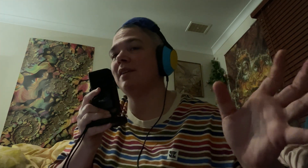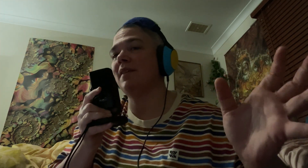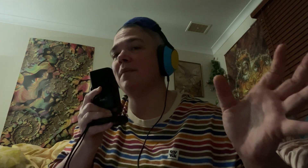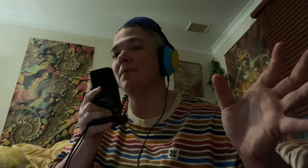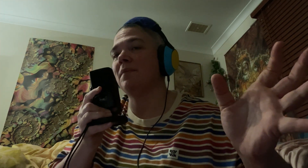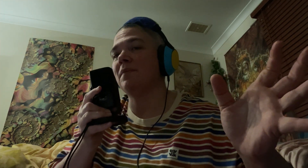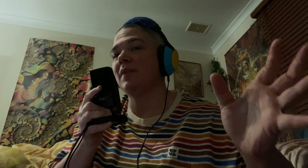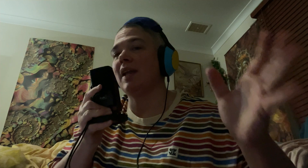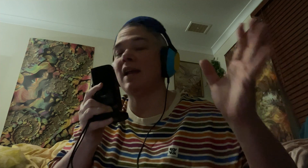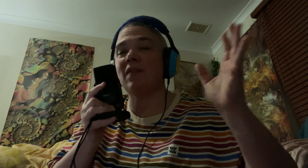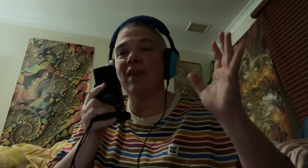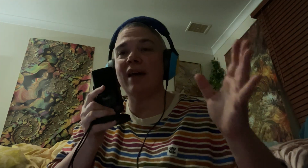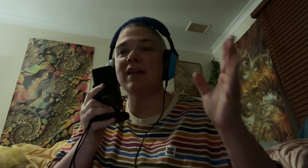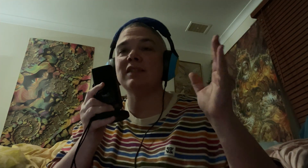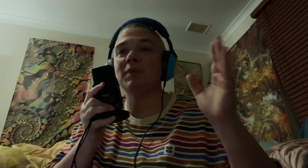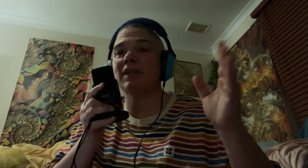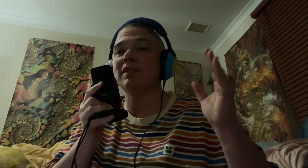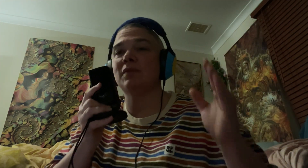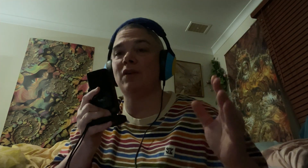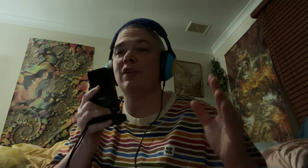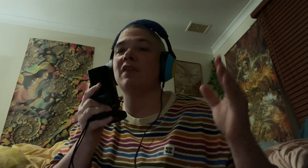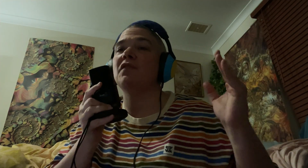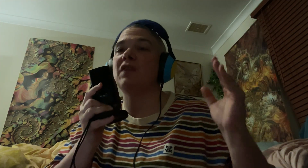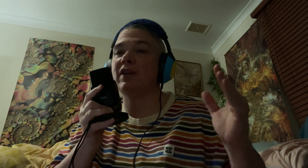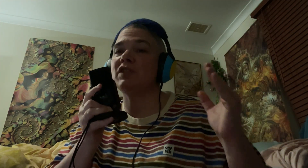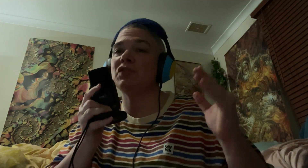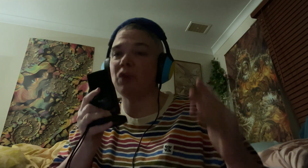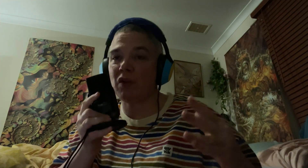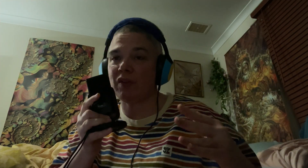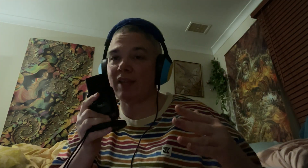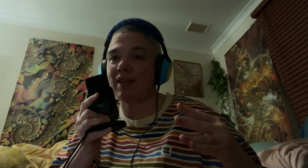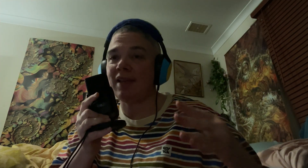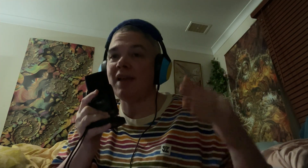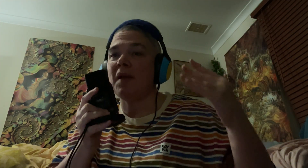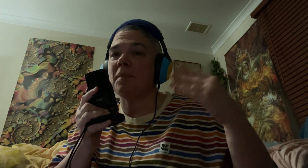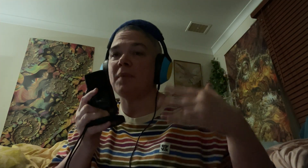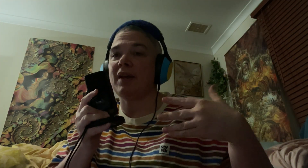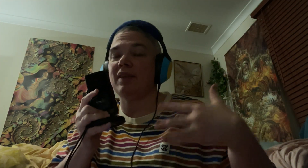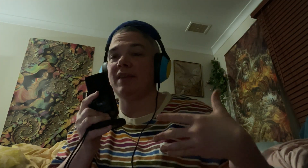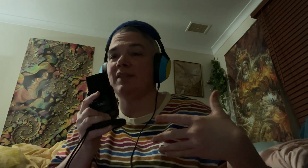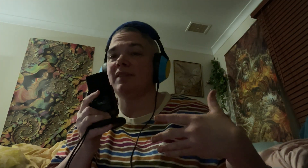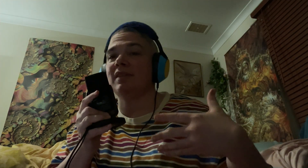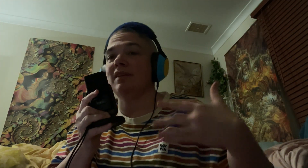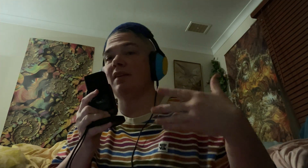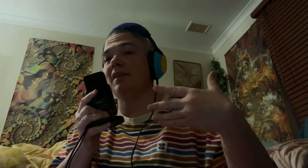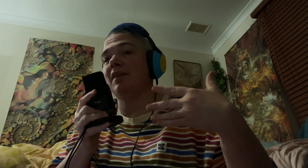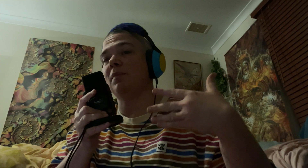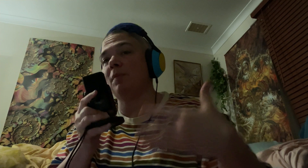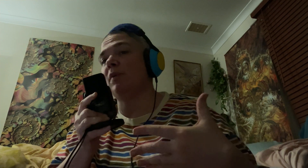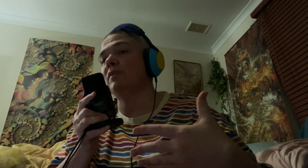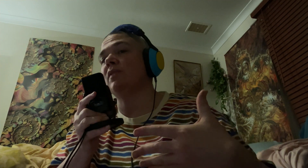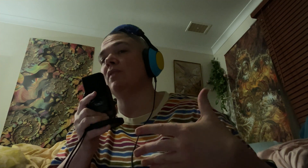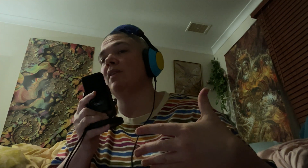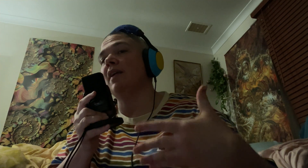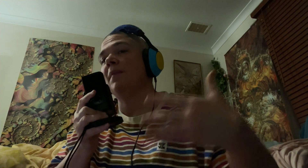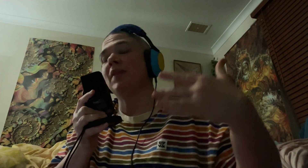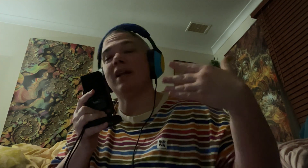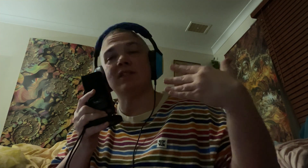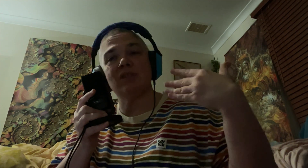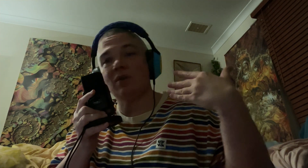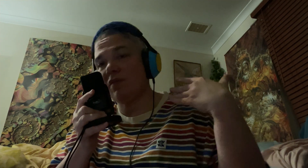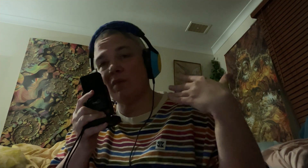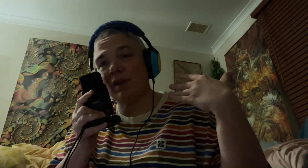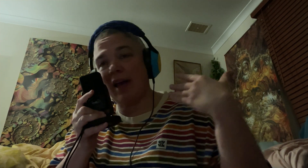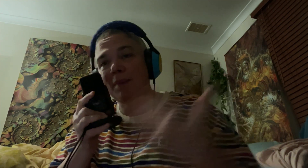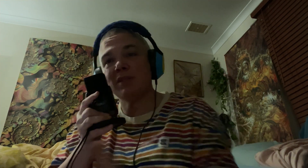choices. And that is being subverted very strongly by this proposal.